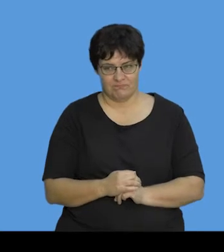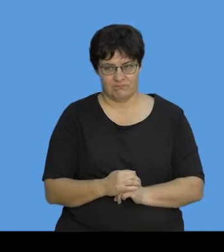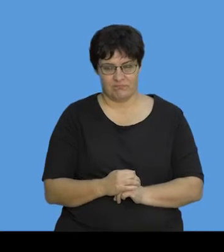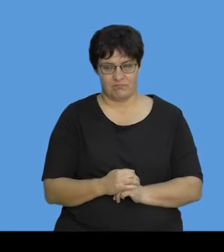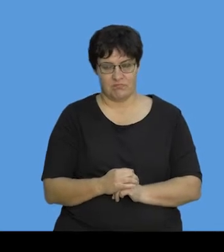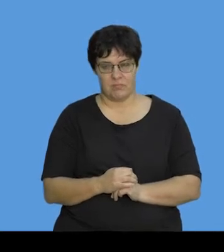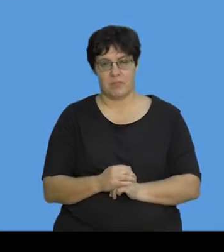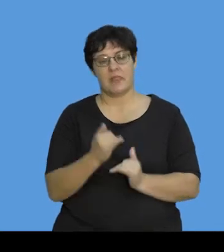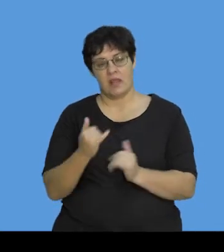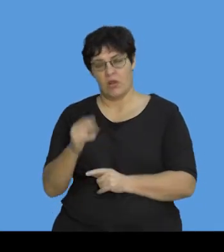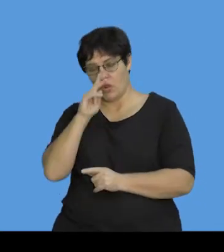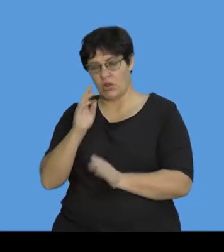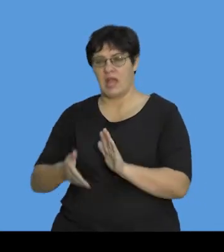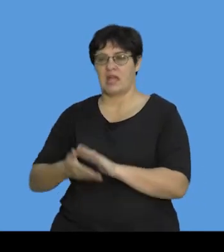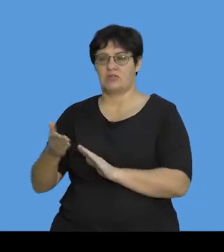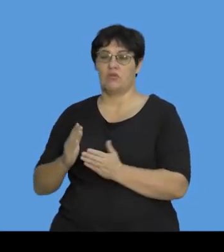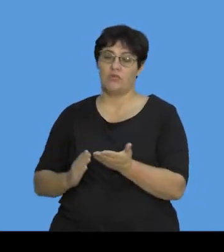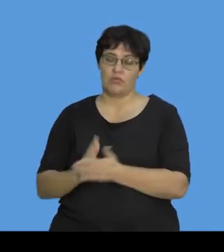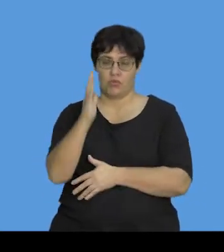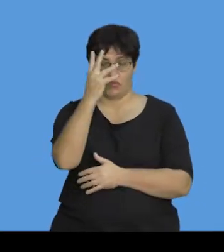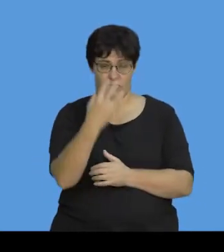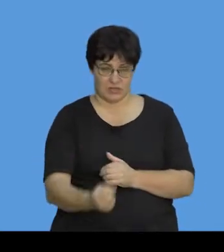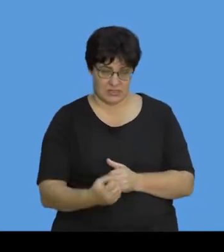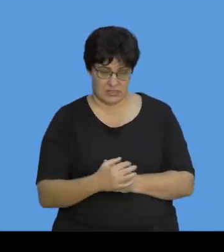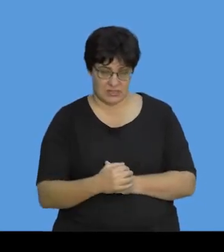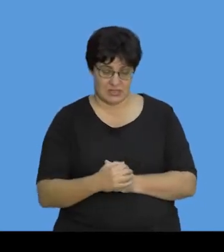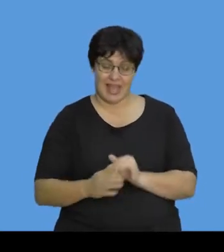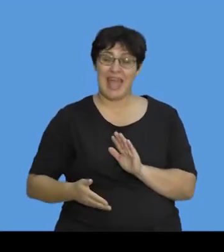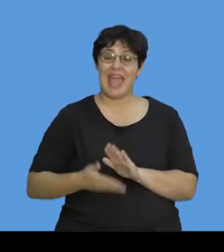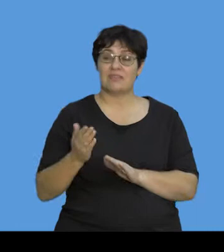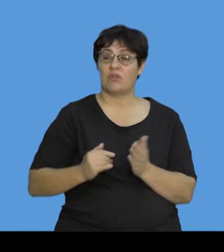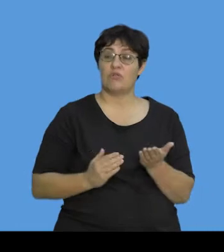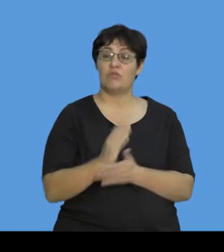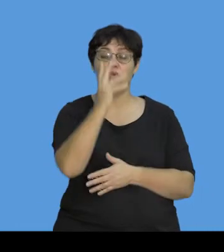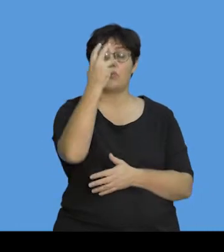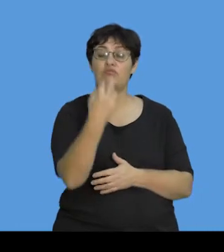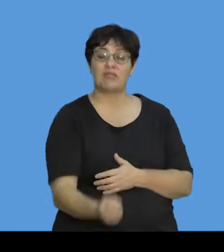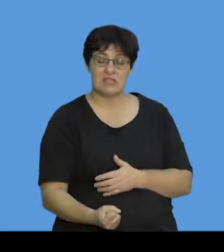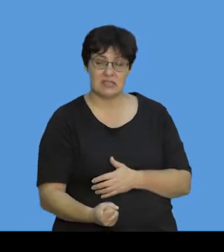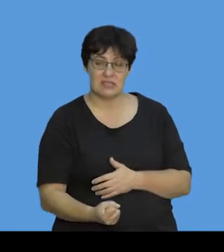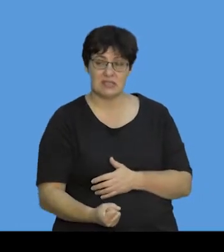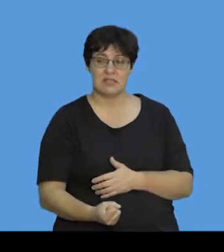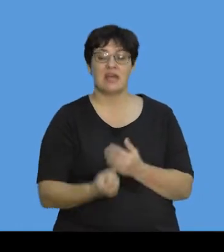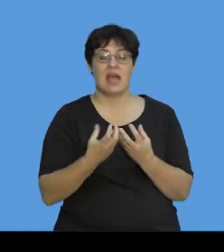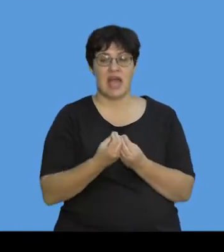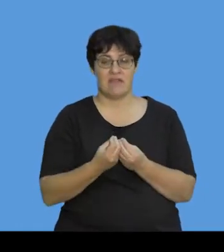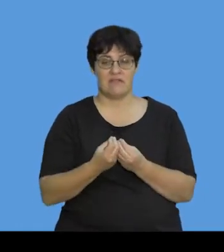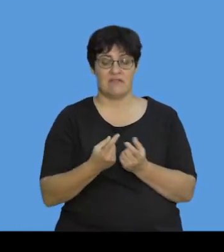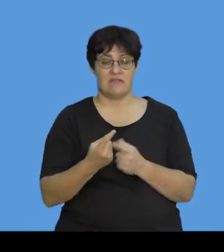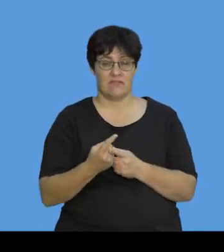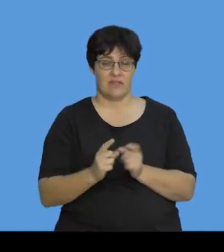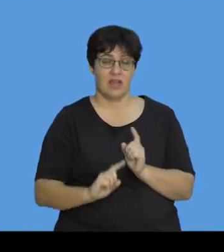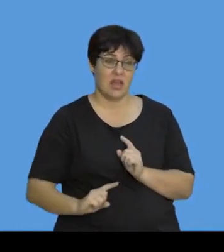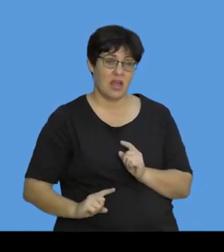And then we need to look at acceleration due to gravity. And the thing with acceleration due to gravity is that it has a direction